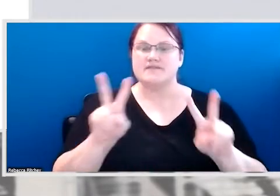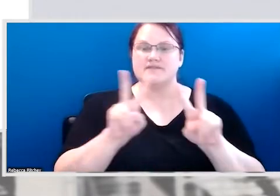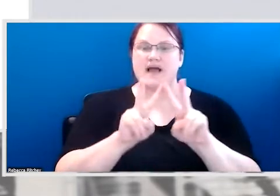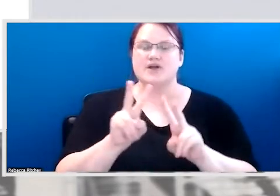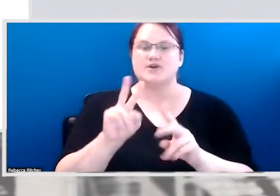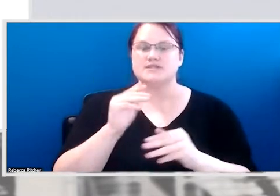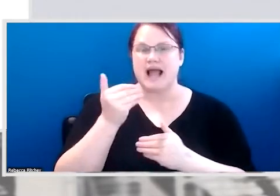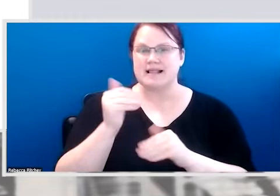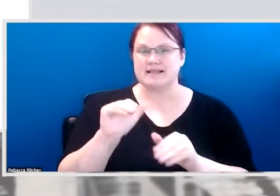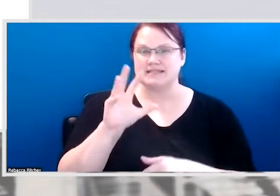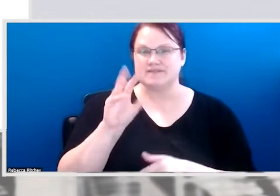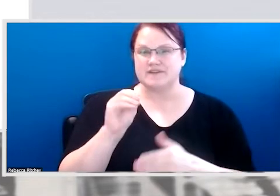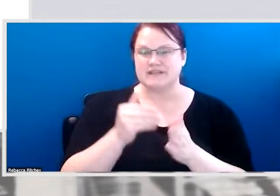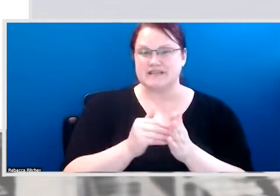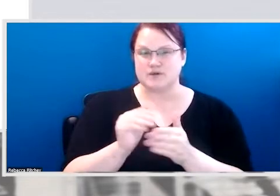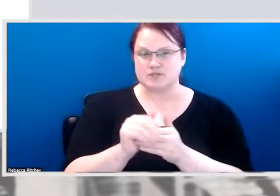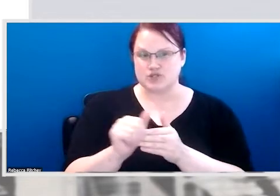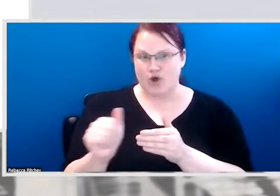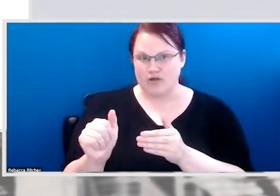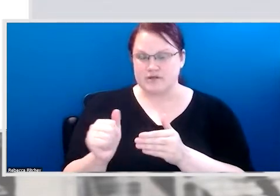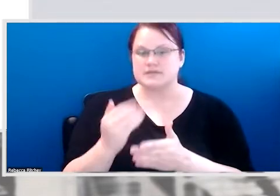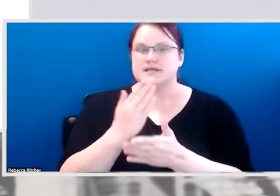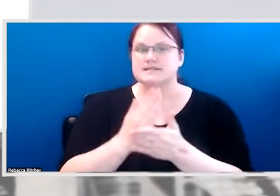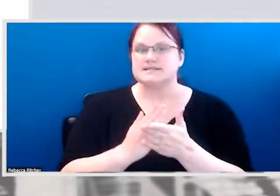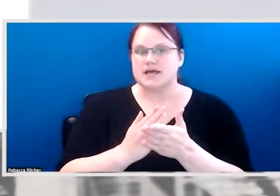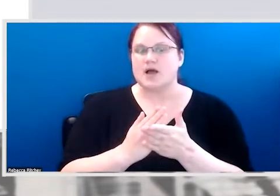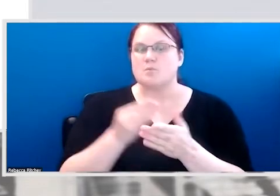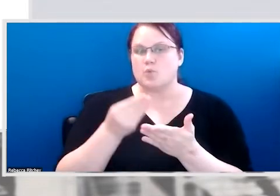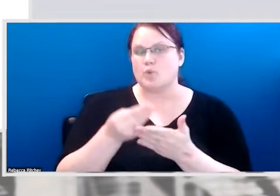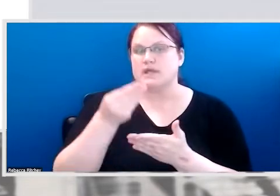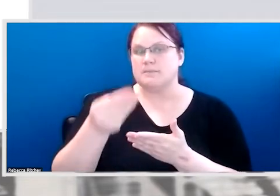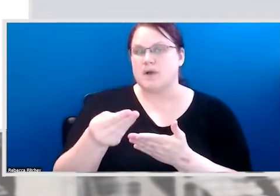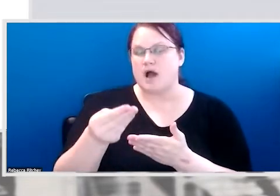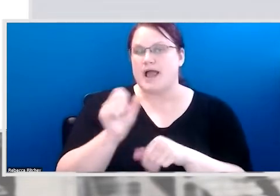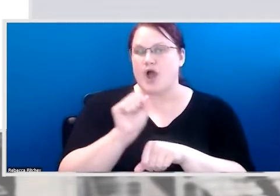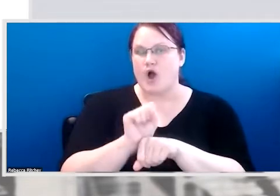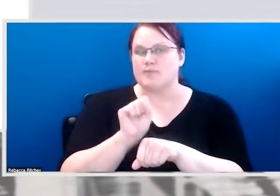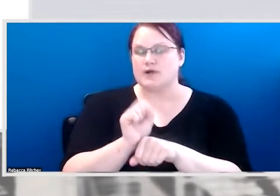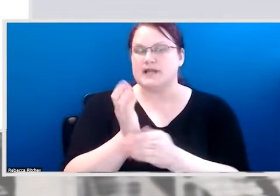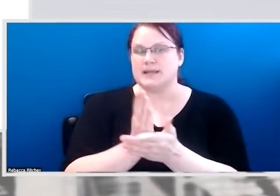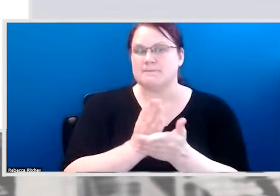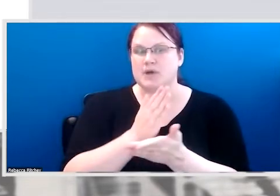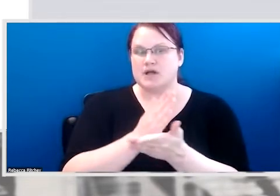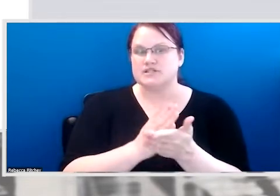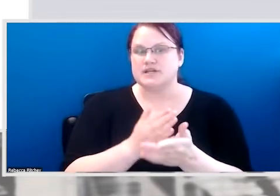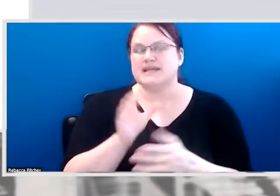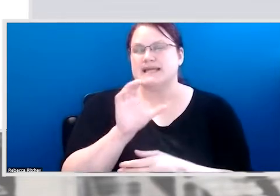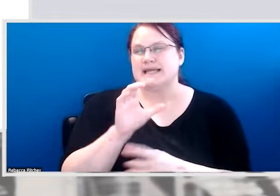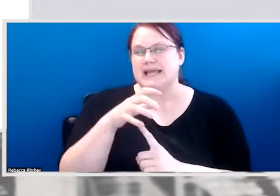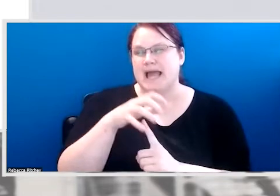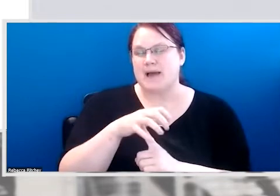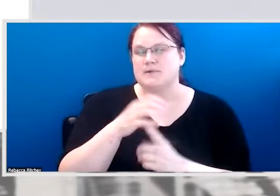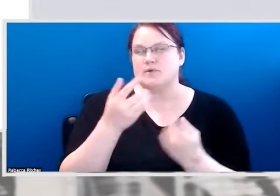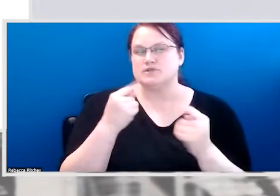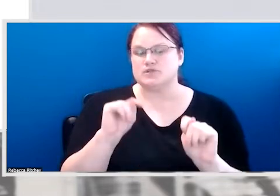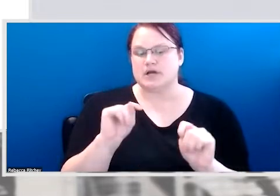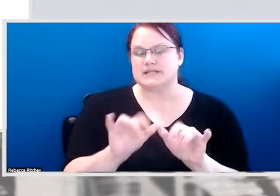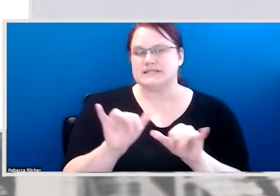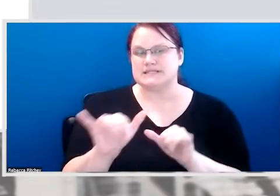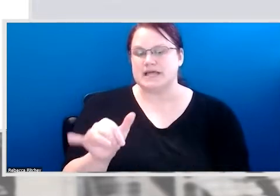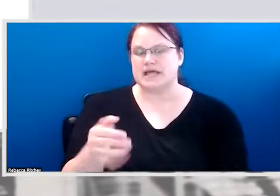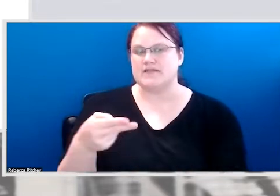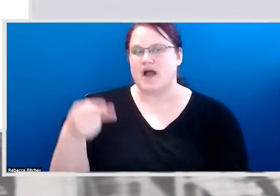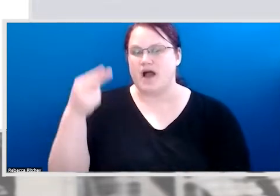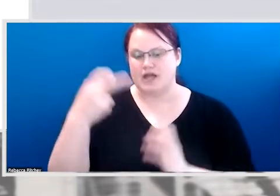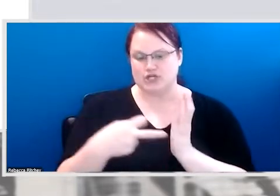least $50,000. There's some assets that we do purchase with the operating budget funds, but for capital, we try to stick to the higher ticket